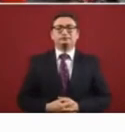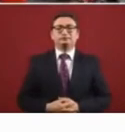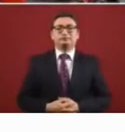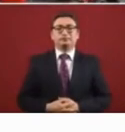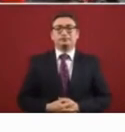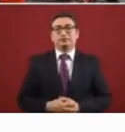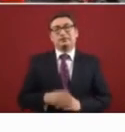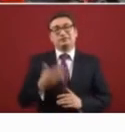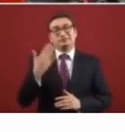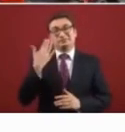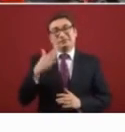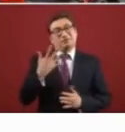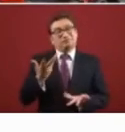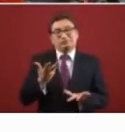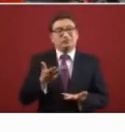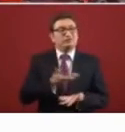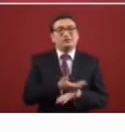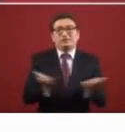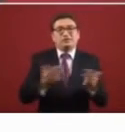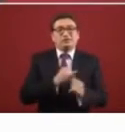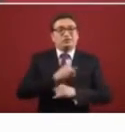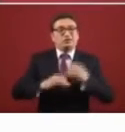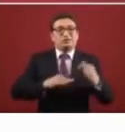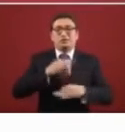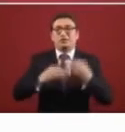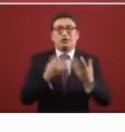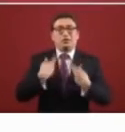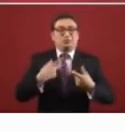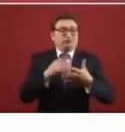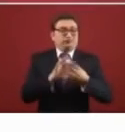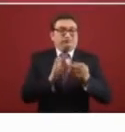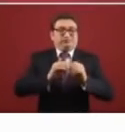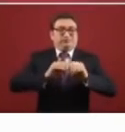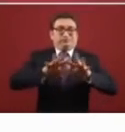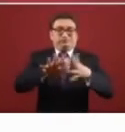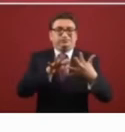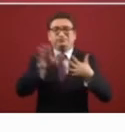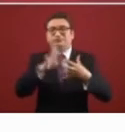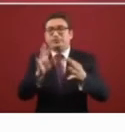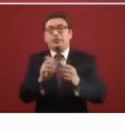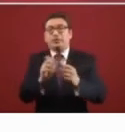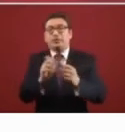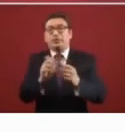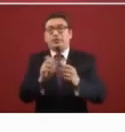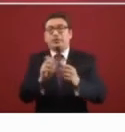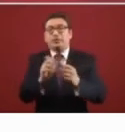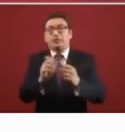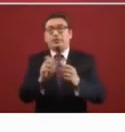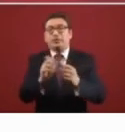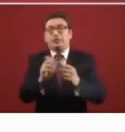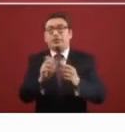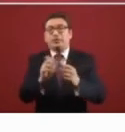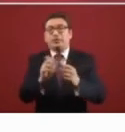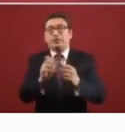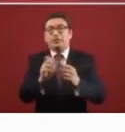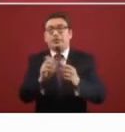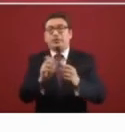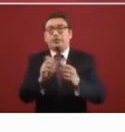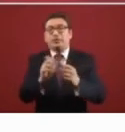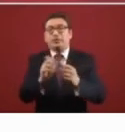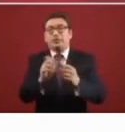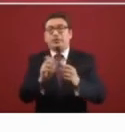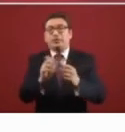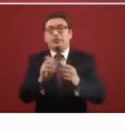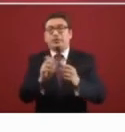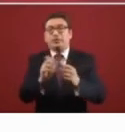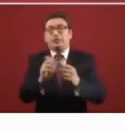Aunque la vida pública tiene que ser cada vez más pública, hay ciertas cosas. So here he told